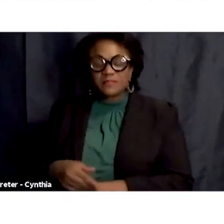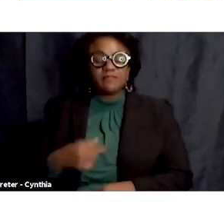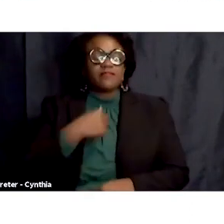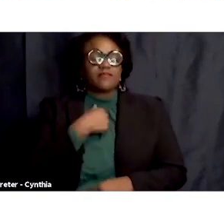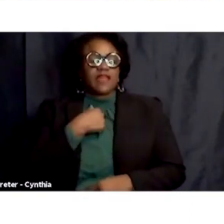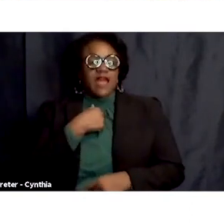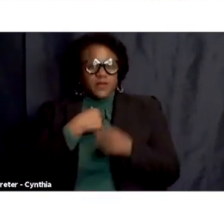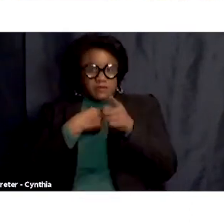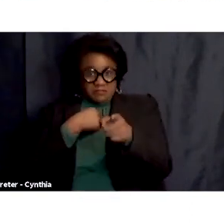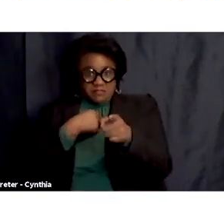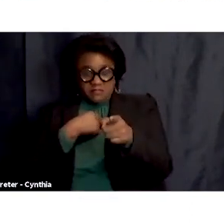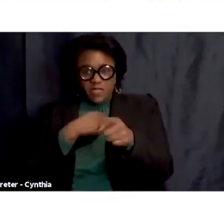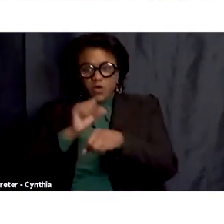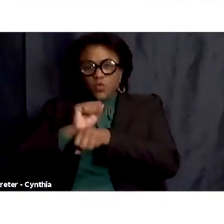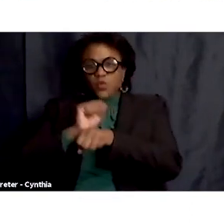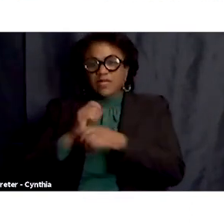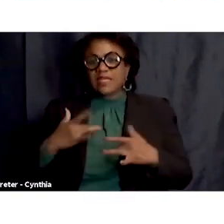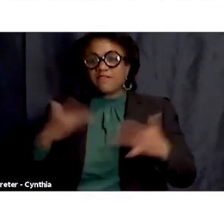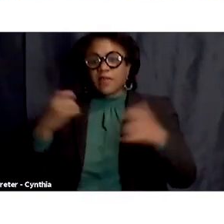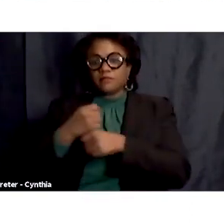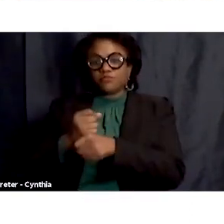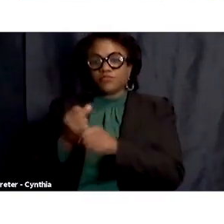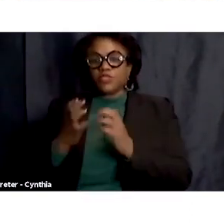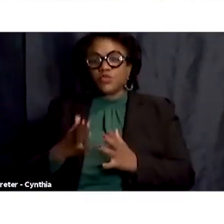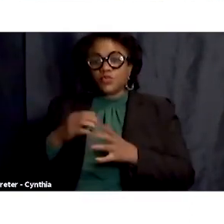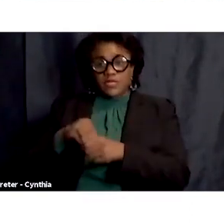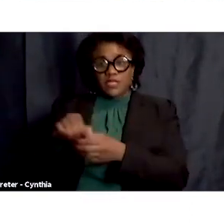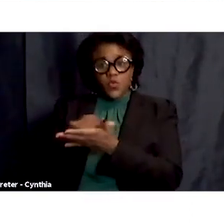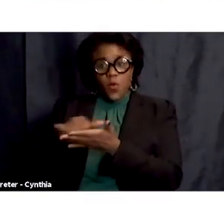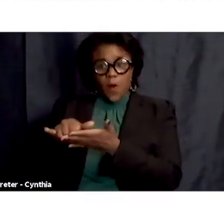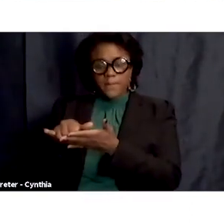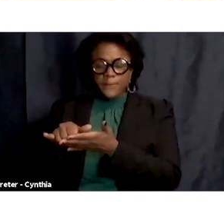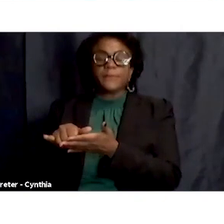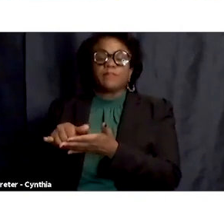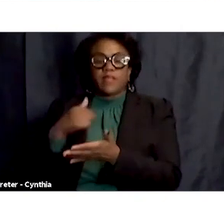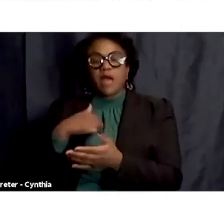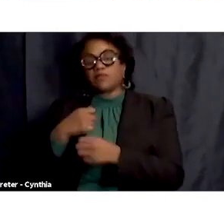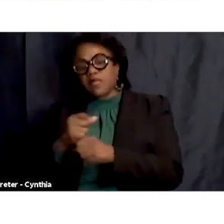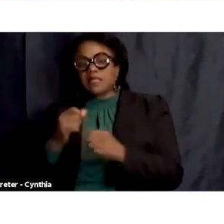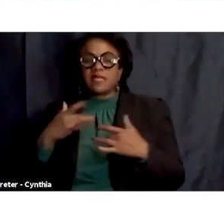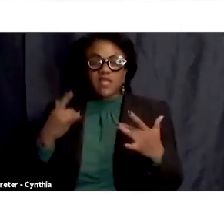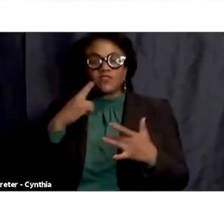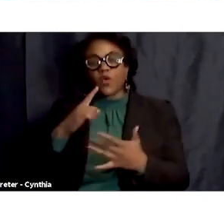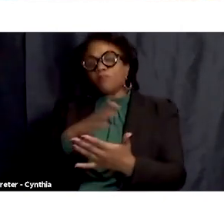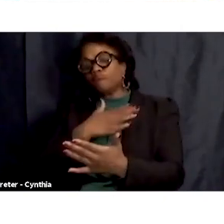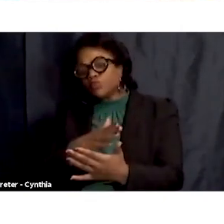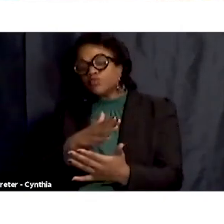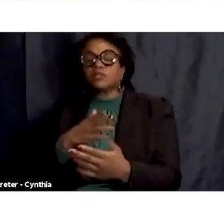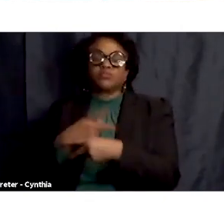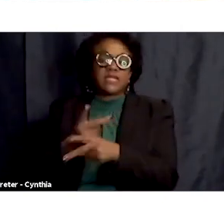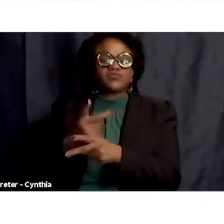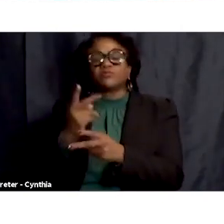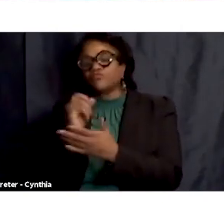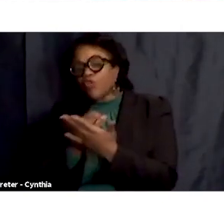at the time working as an event producer in New York, doing events for like music production and art and